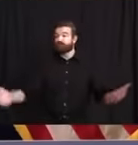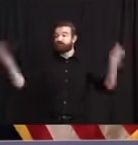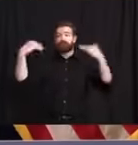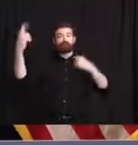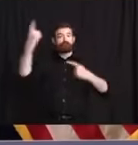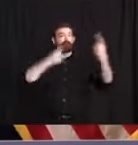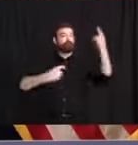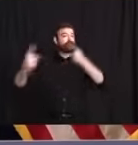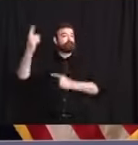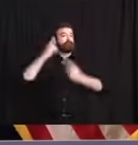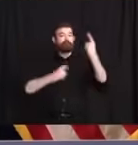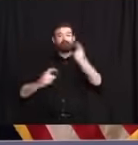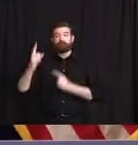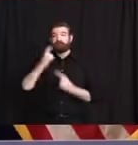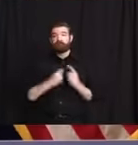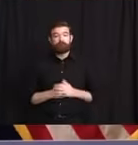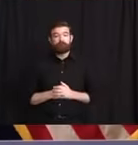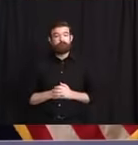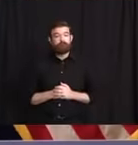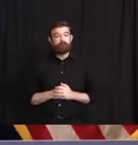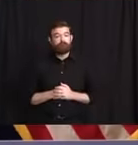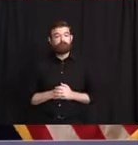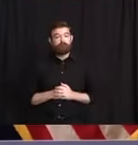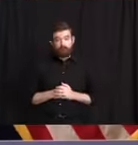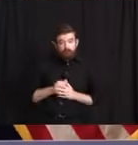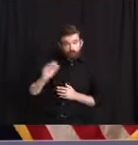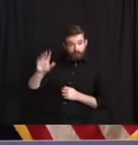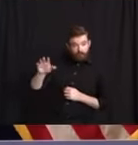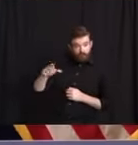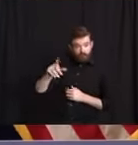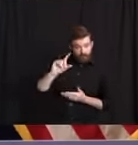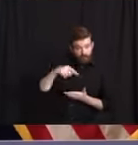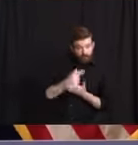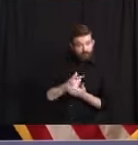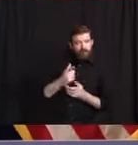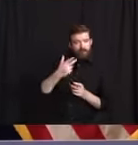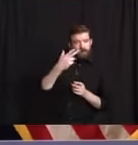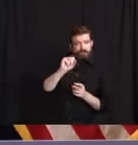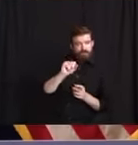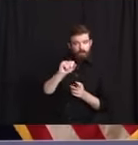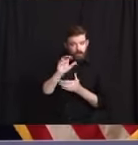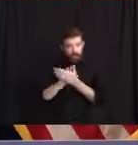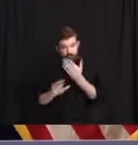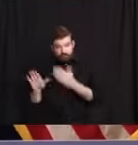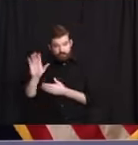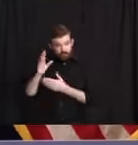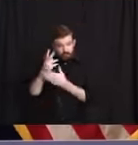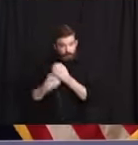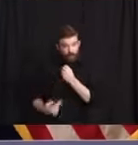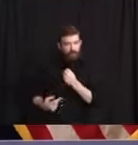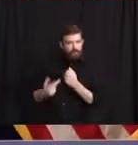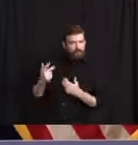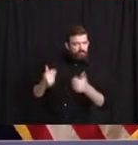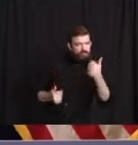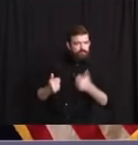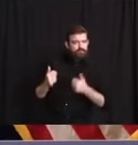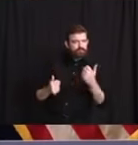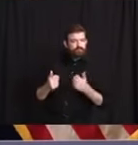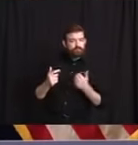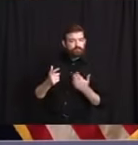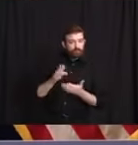On the graduation announcement, is that for high school or colleges or both? And do those schools have to submit plans with the